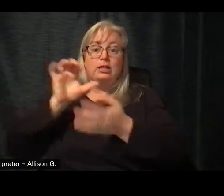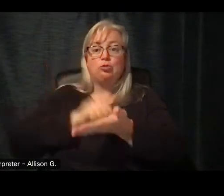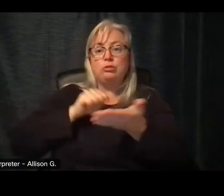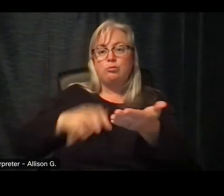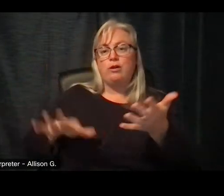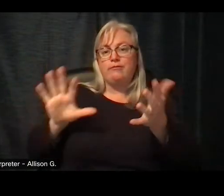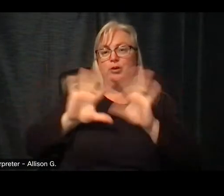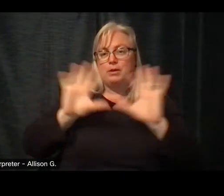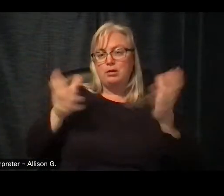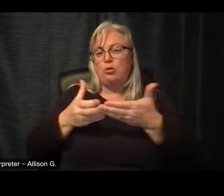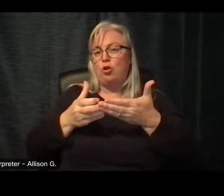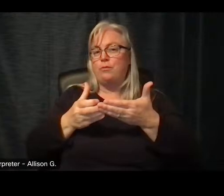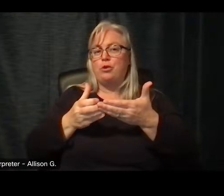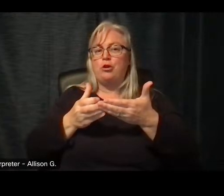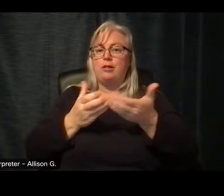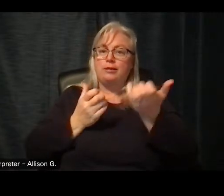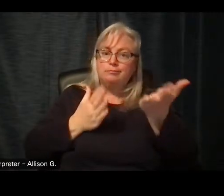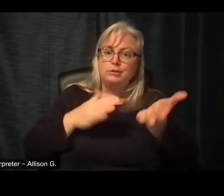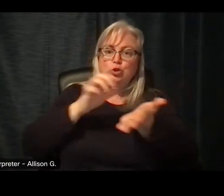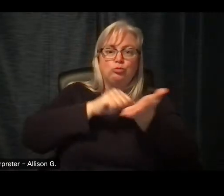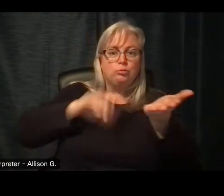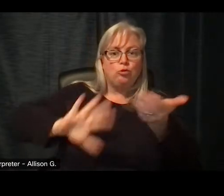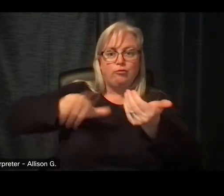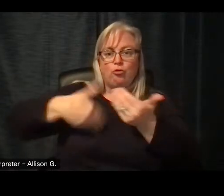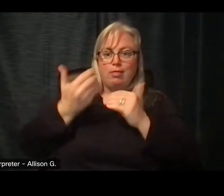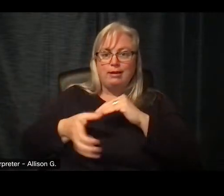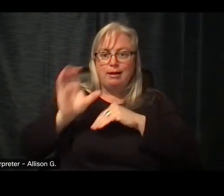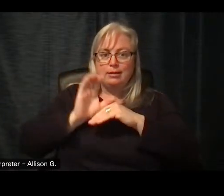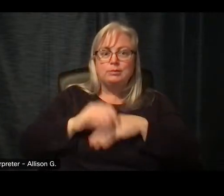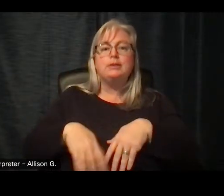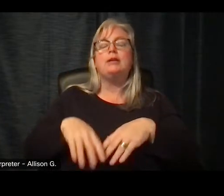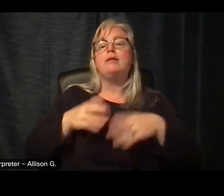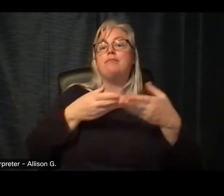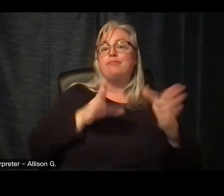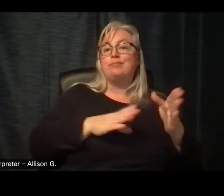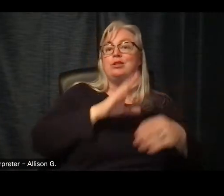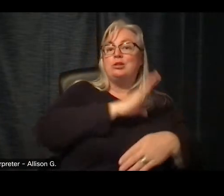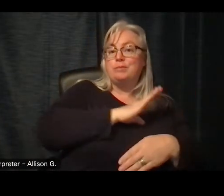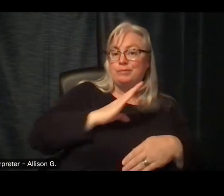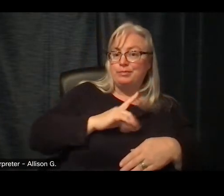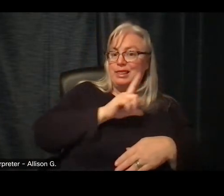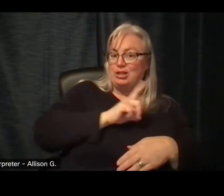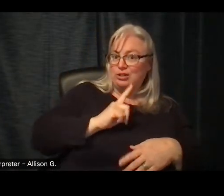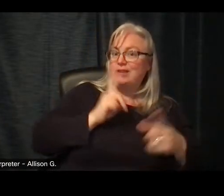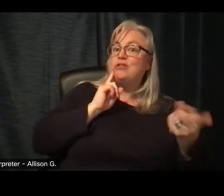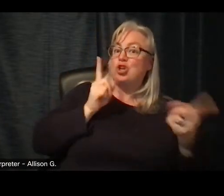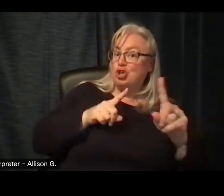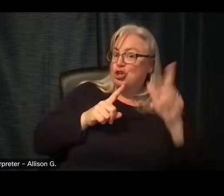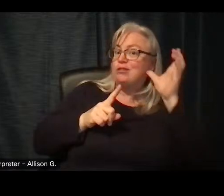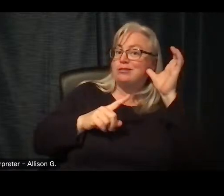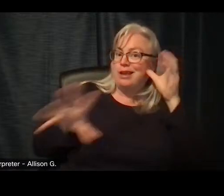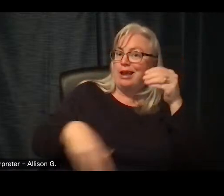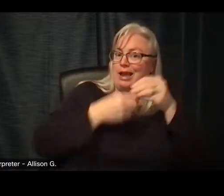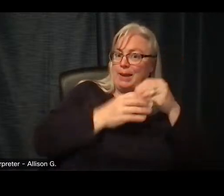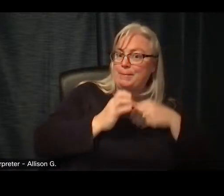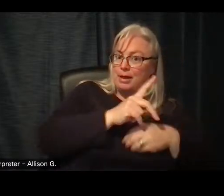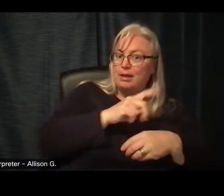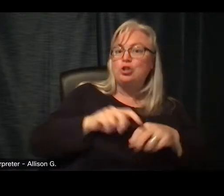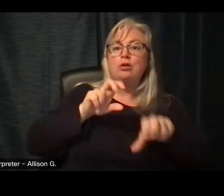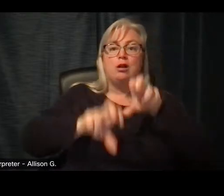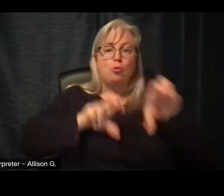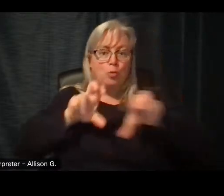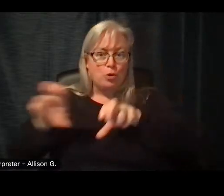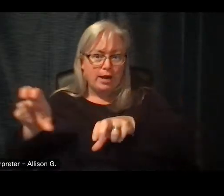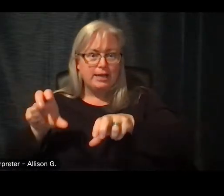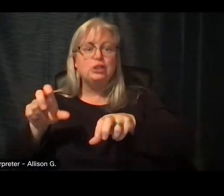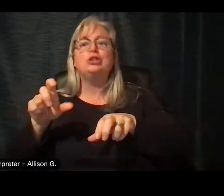to remove all enhancements. The House General Budget Committee heard this budget. They added it back in. That budget was reported to the House Appropriations, who concurred with that